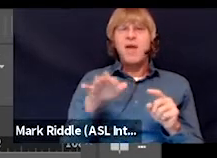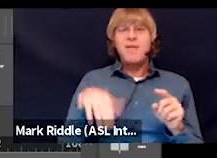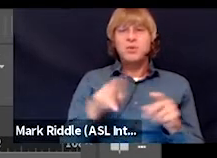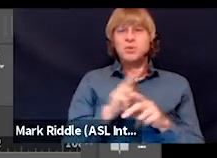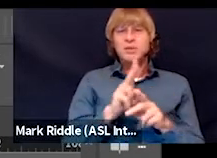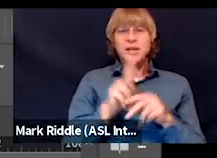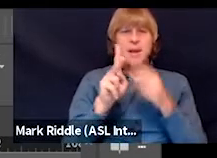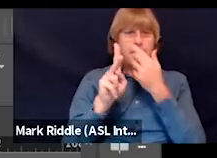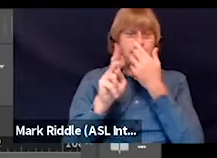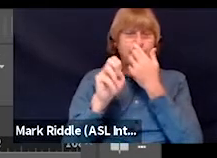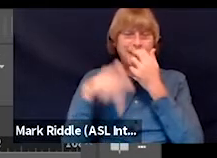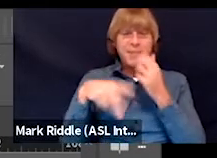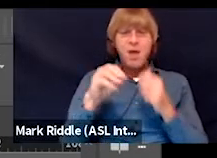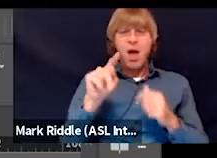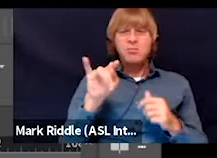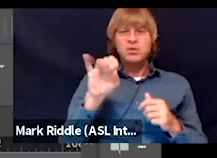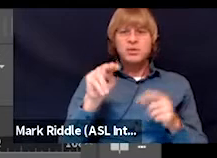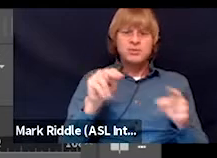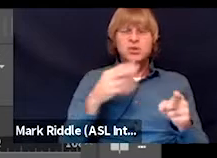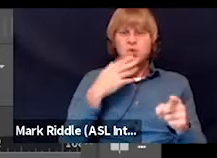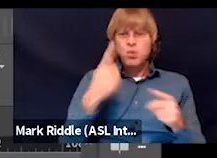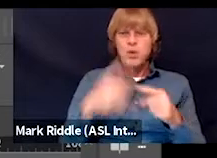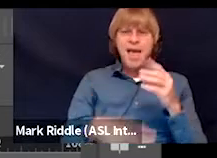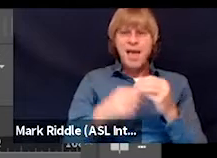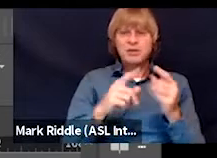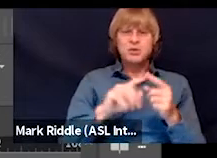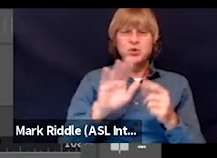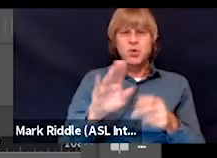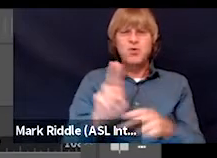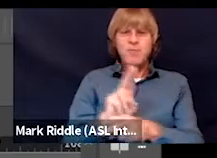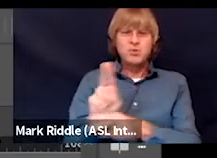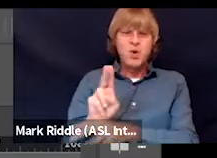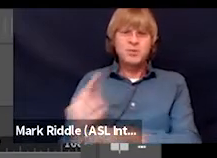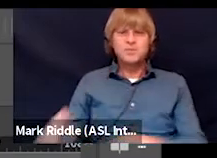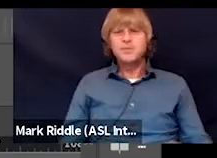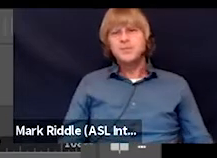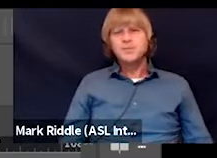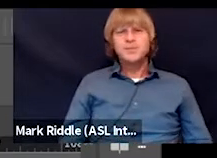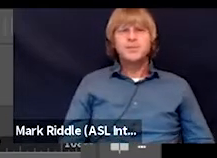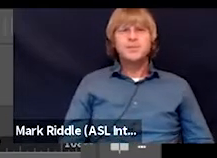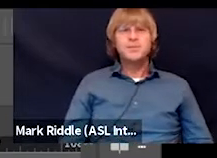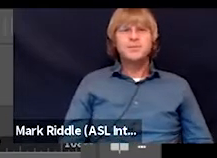keep options, that's a good one to add to your repertoire.